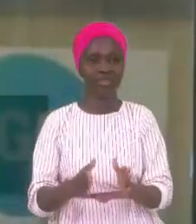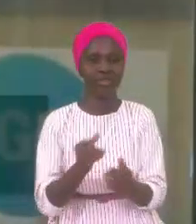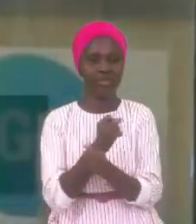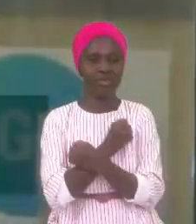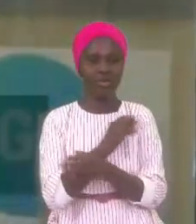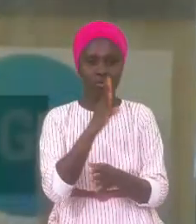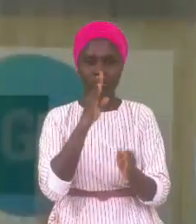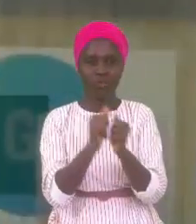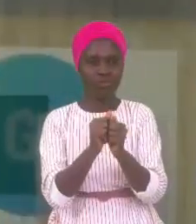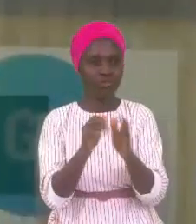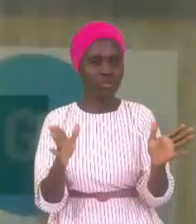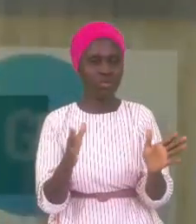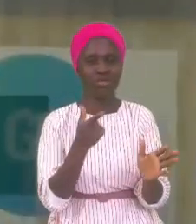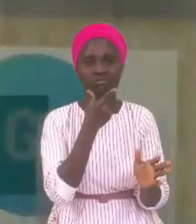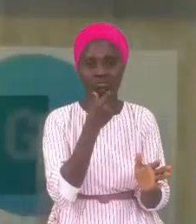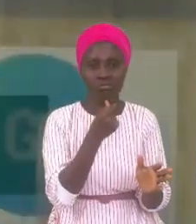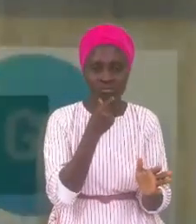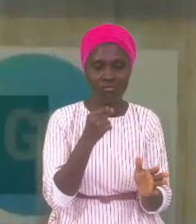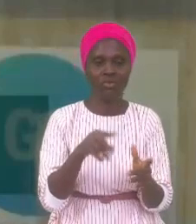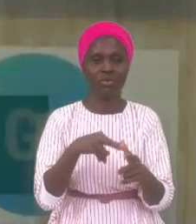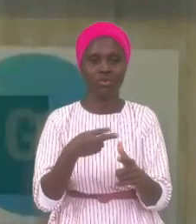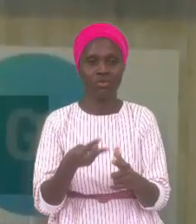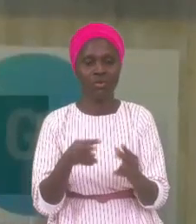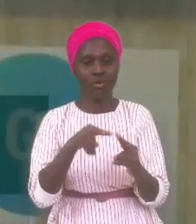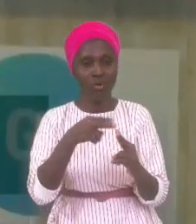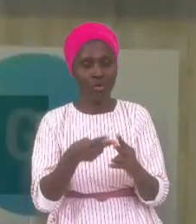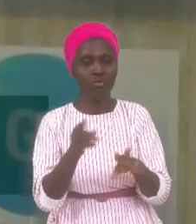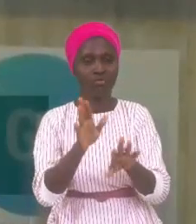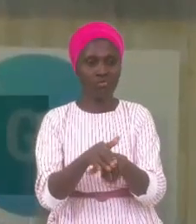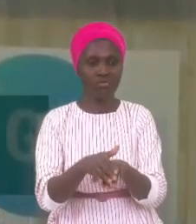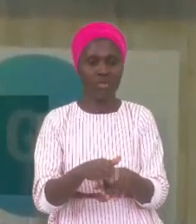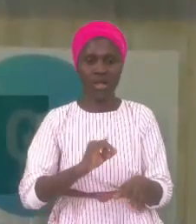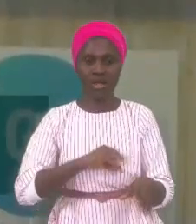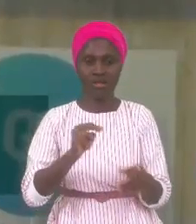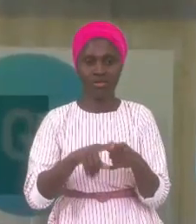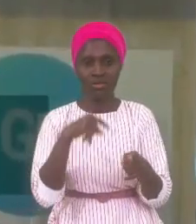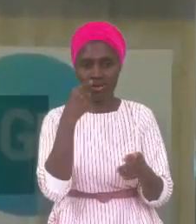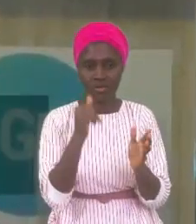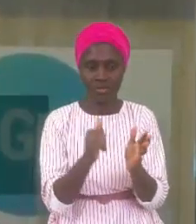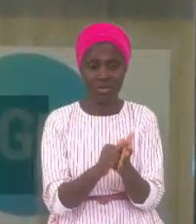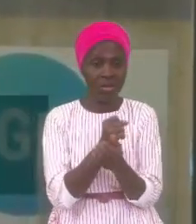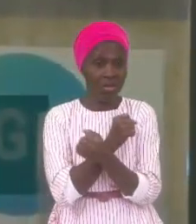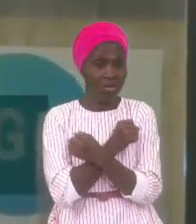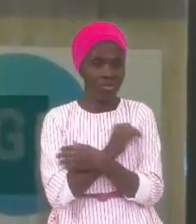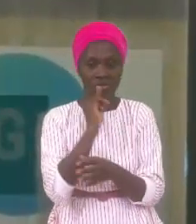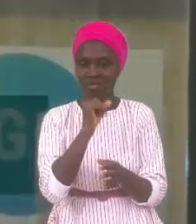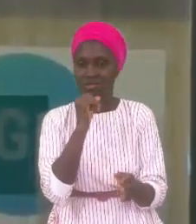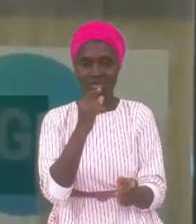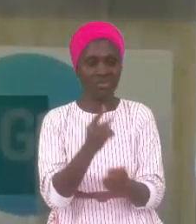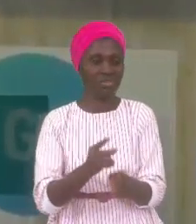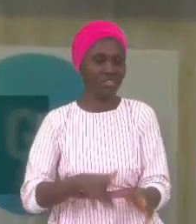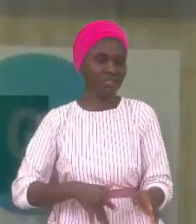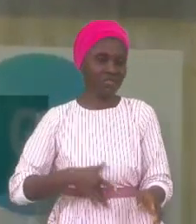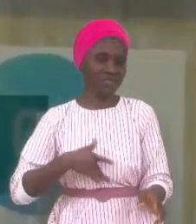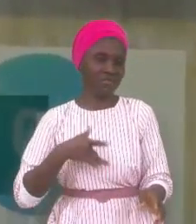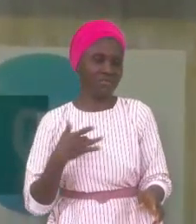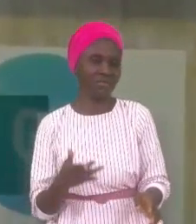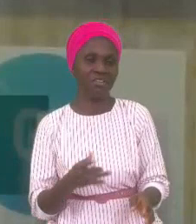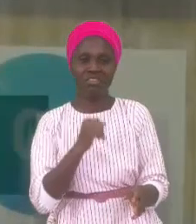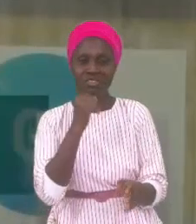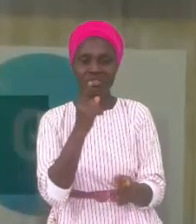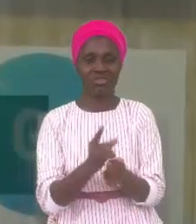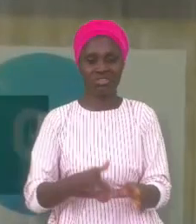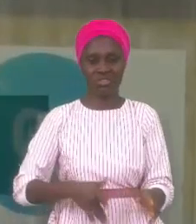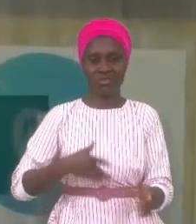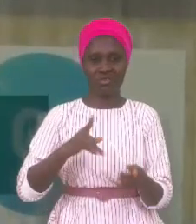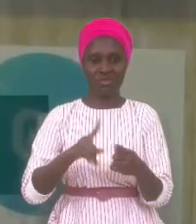need to tell you that love is not a feeling. Love is not a kind of fellow feeling towards the other. Yes, maybe